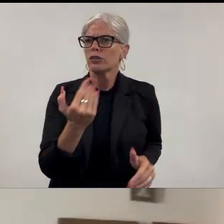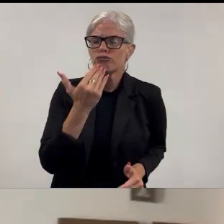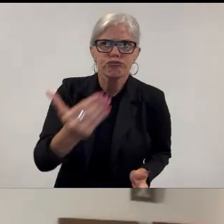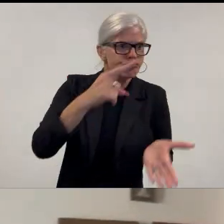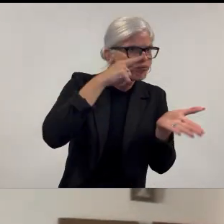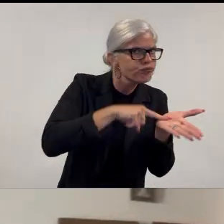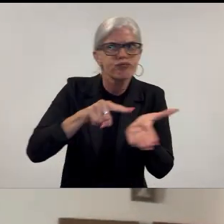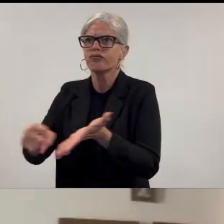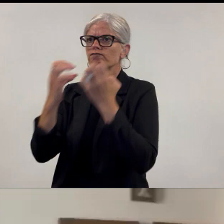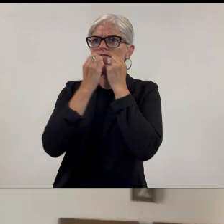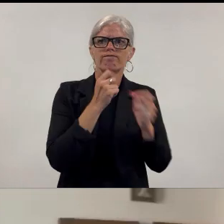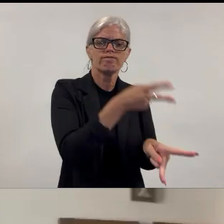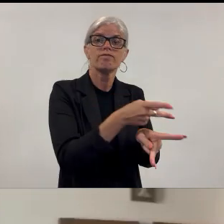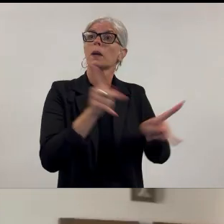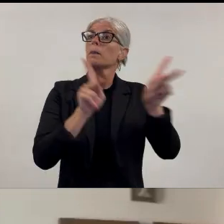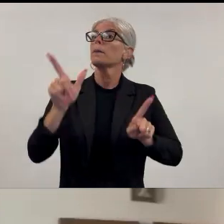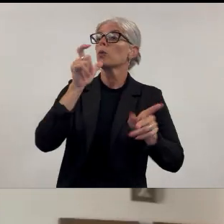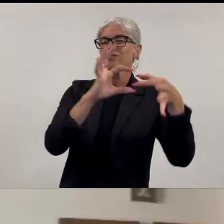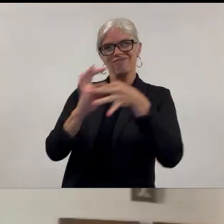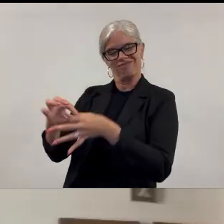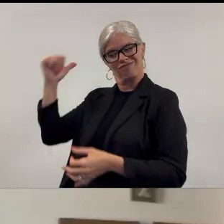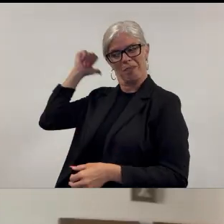always been on the side of